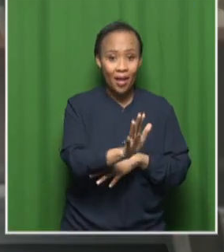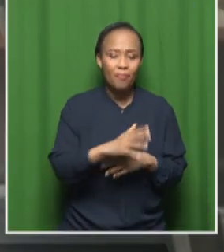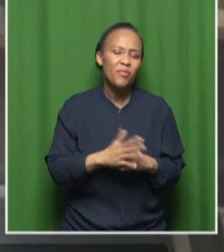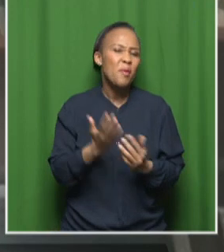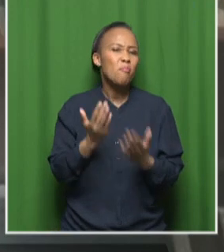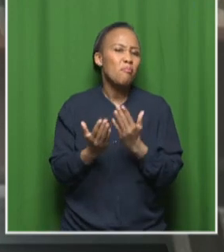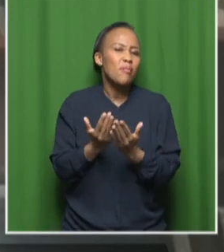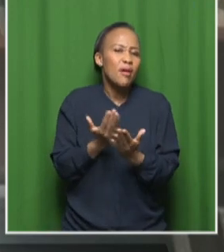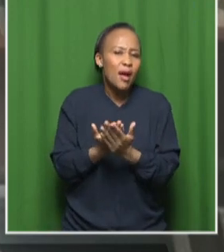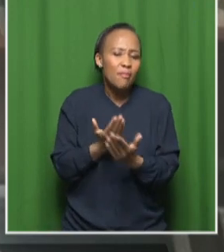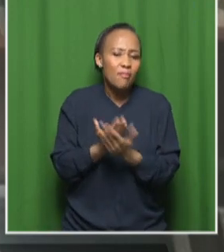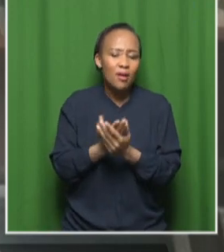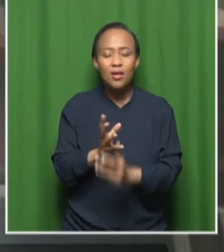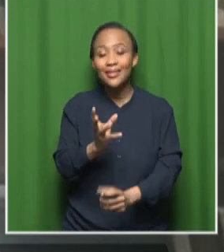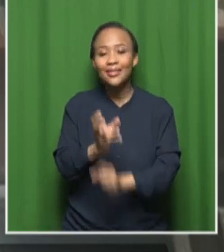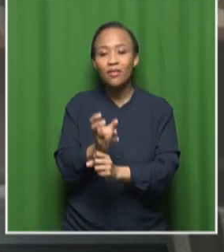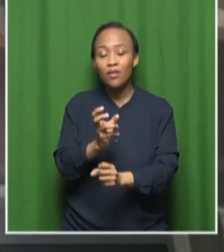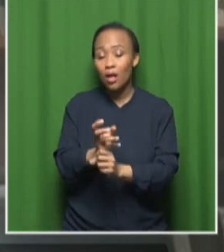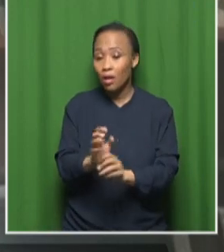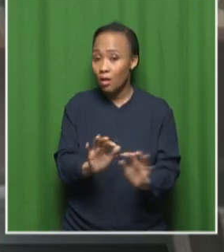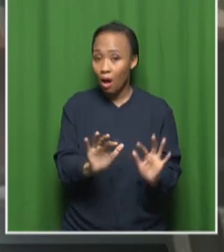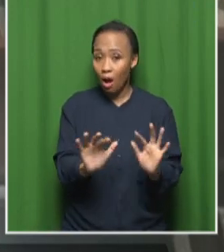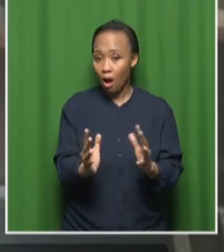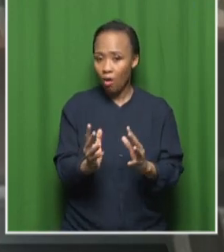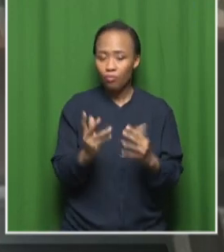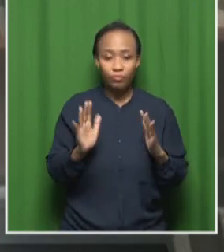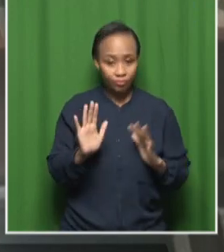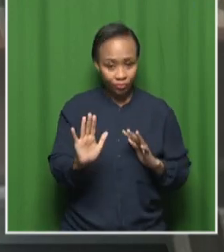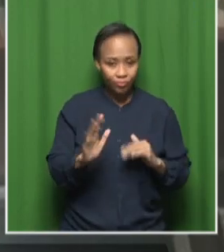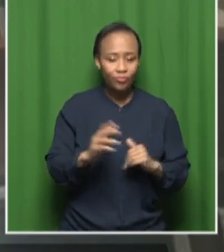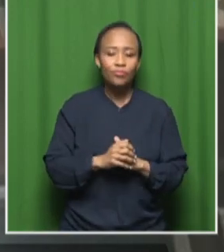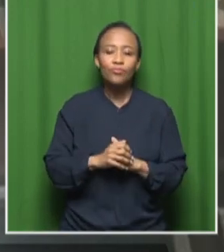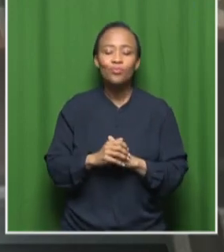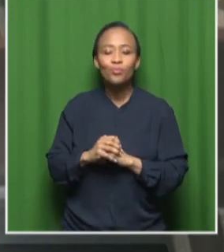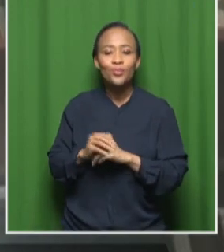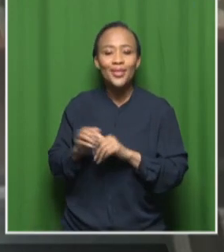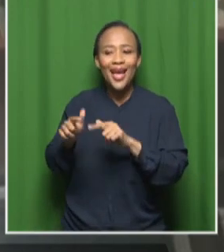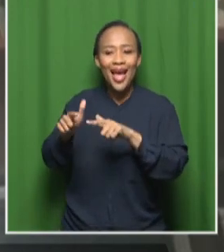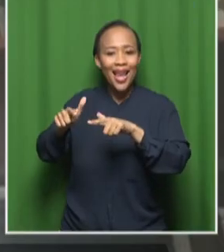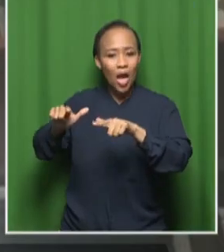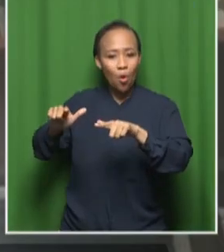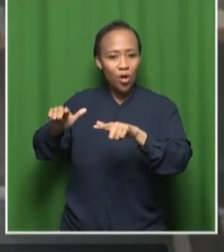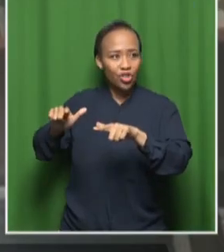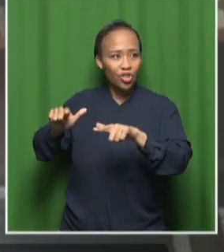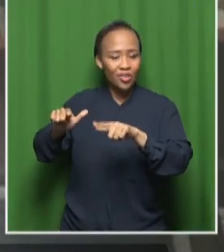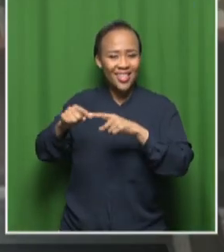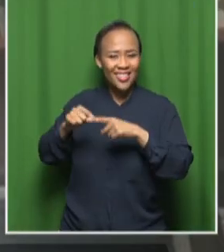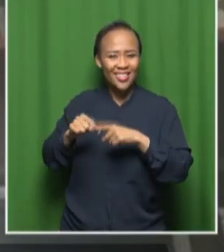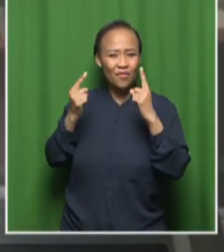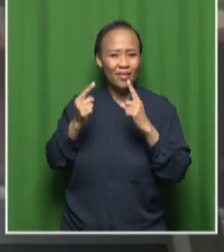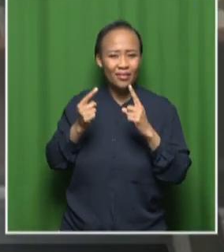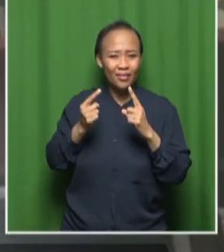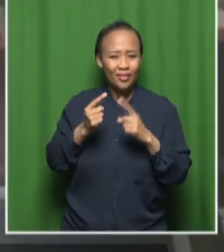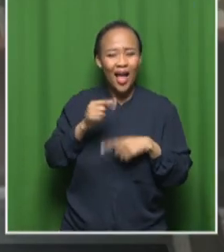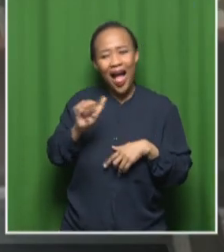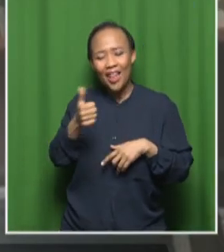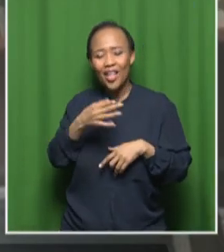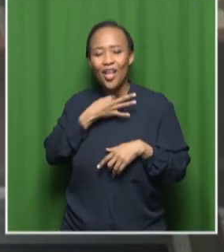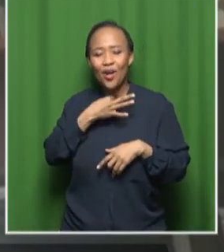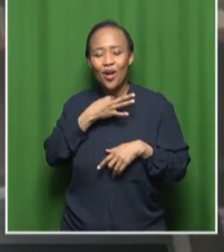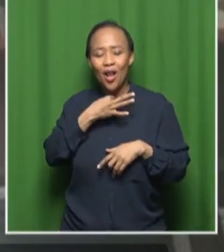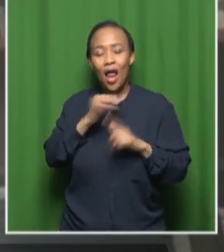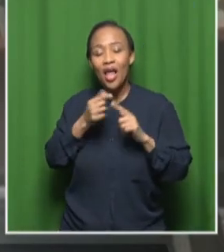very difficult to explain in a language that's not English. Those concepts